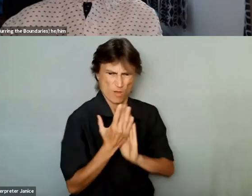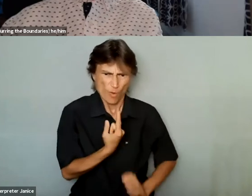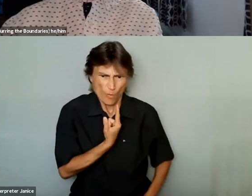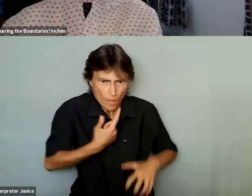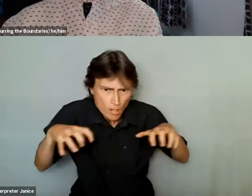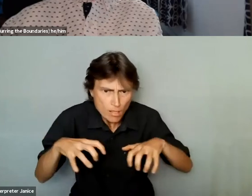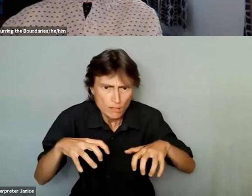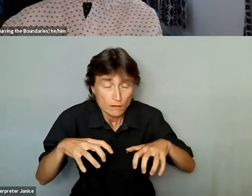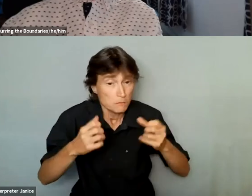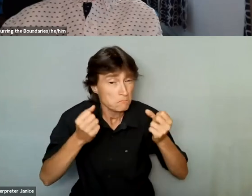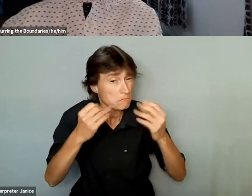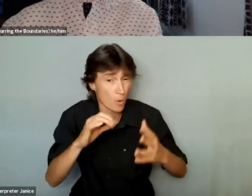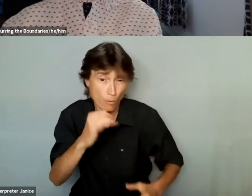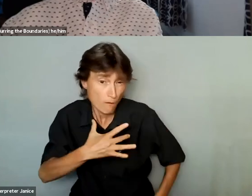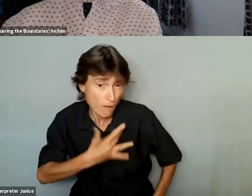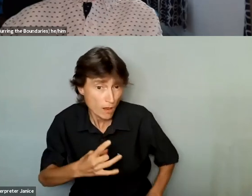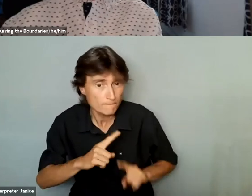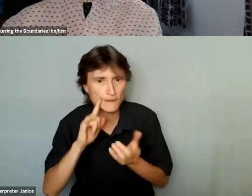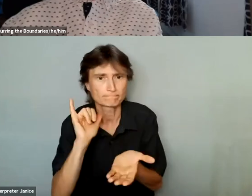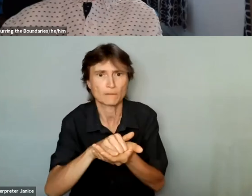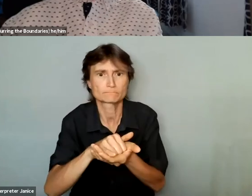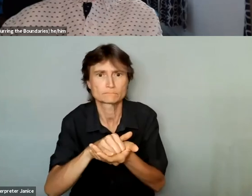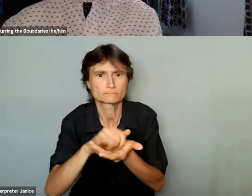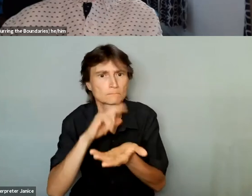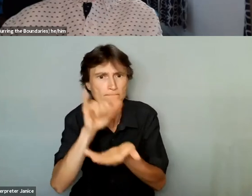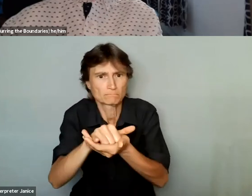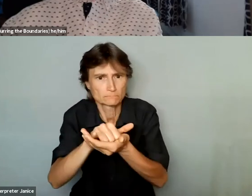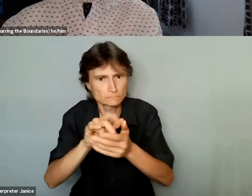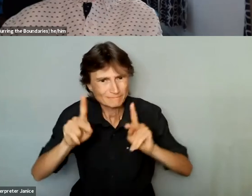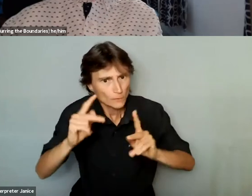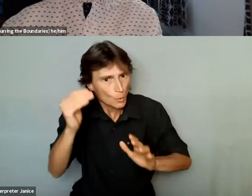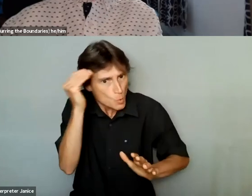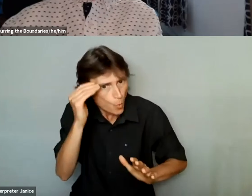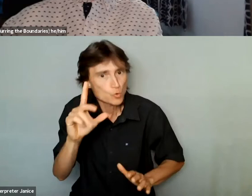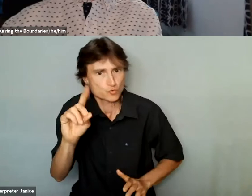But we think it's important to recognize where people are dipping into those other